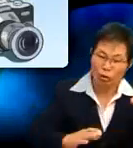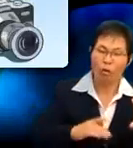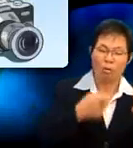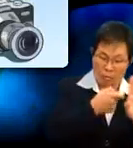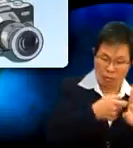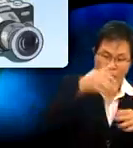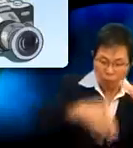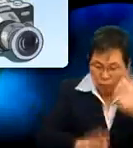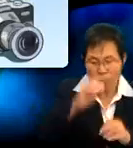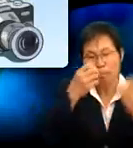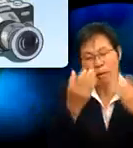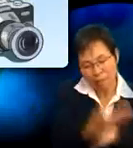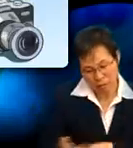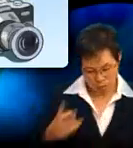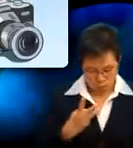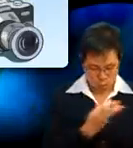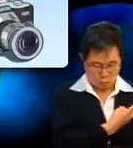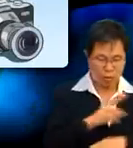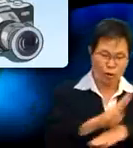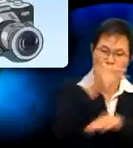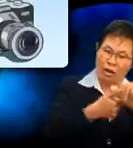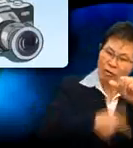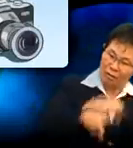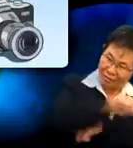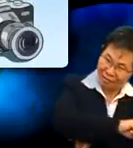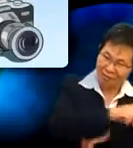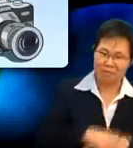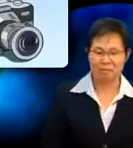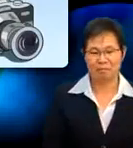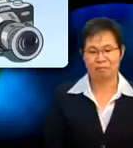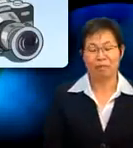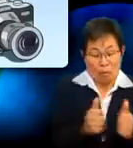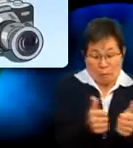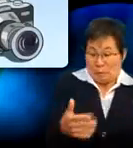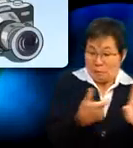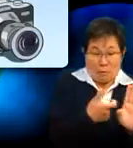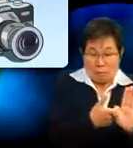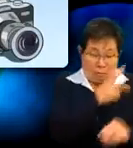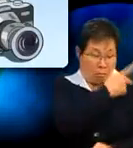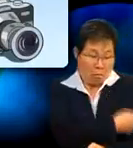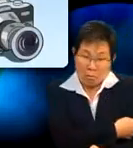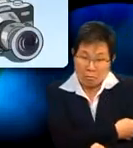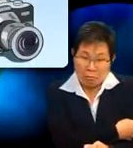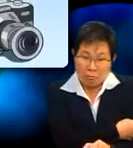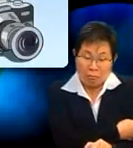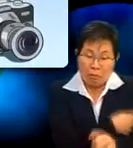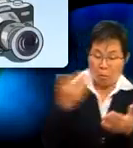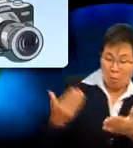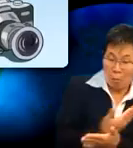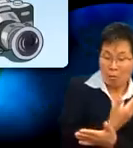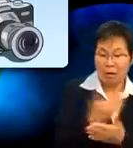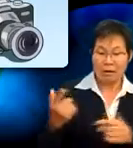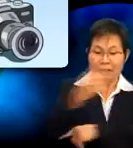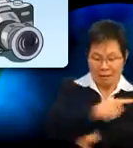Batteries are also found in many things that we use every day. Without battery power, our